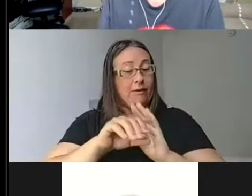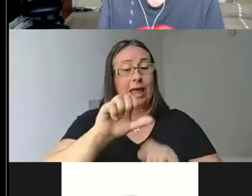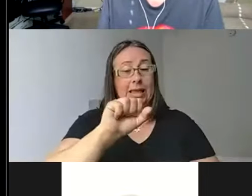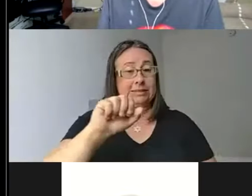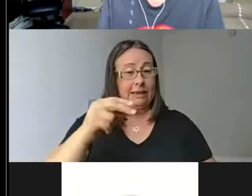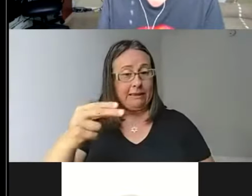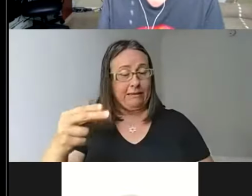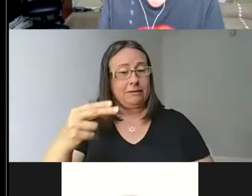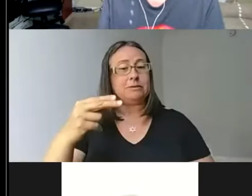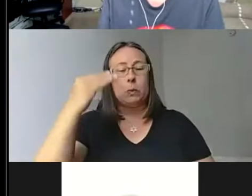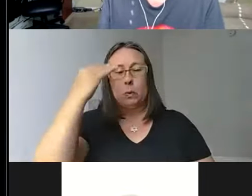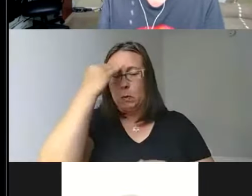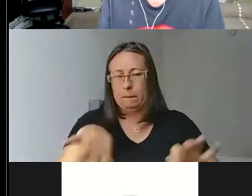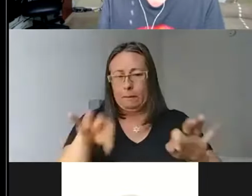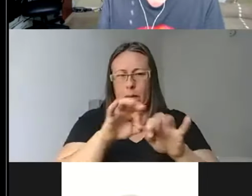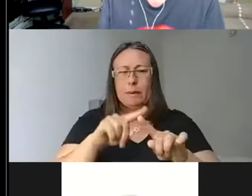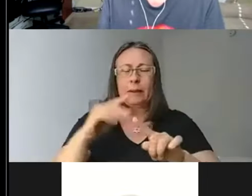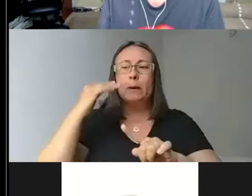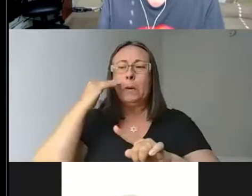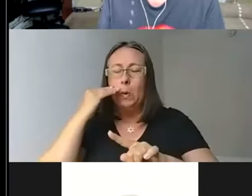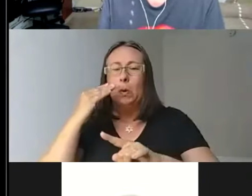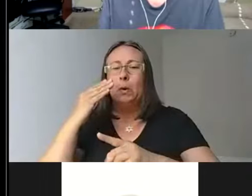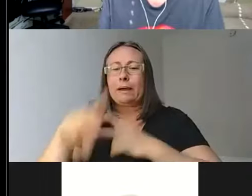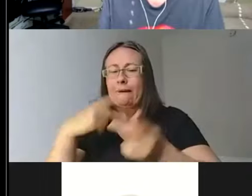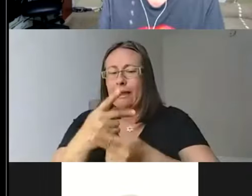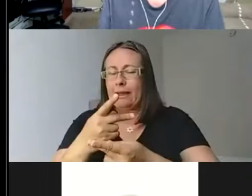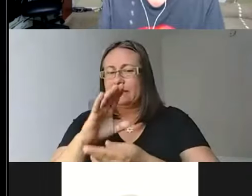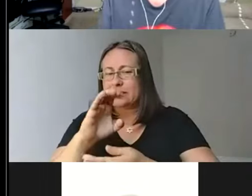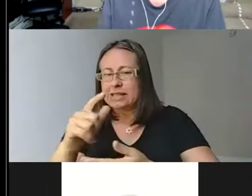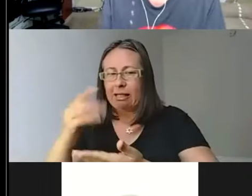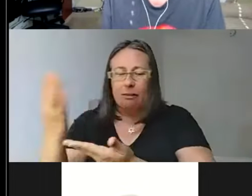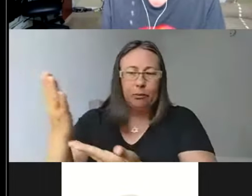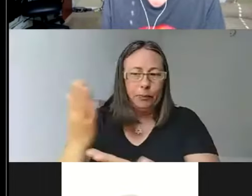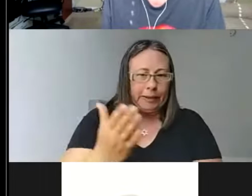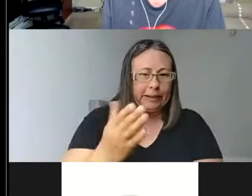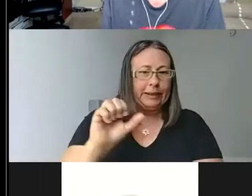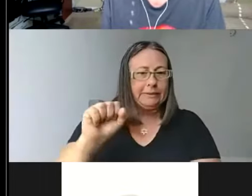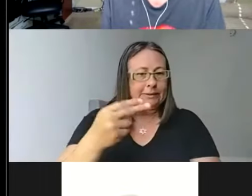know what kind of cells are bringing them in. They're coming from these interneurons and also from this choroid plexus.